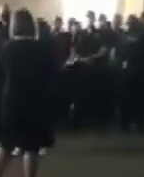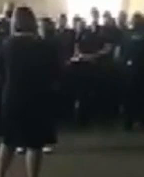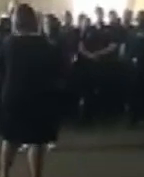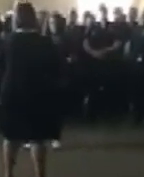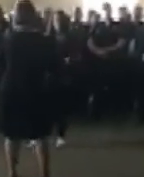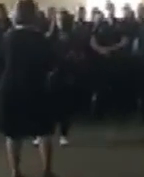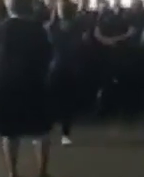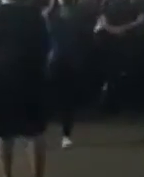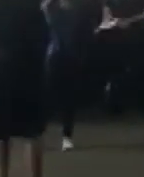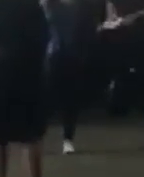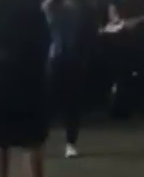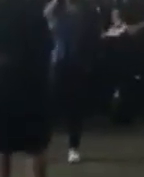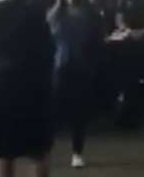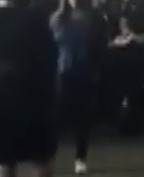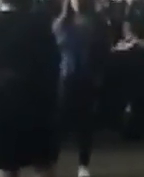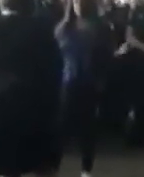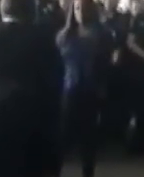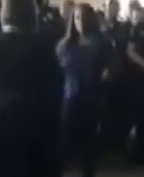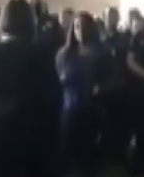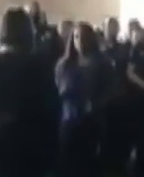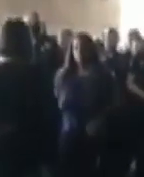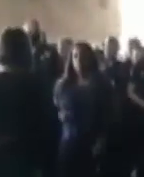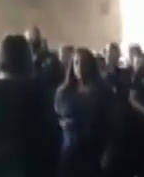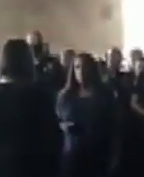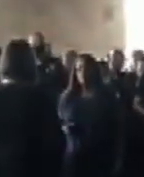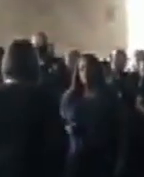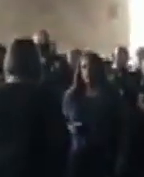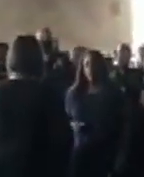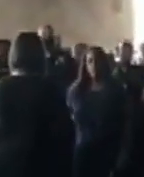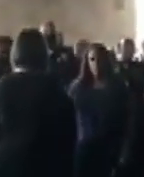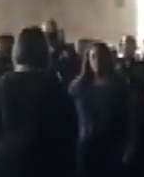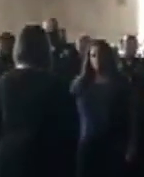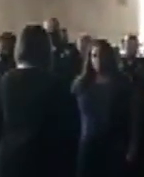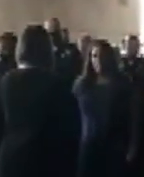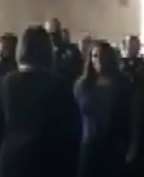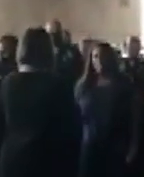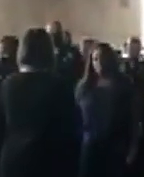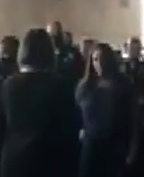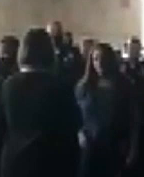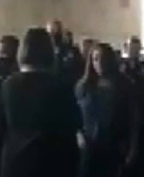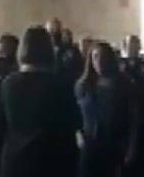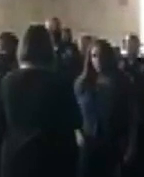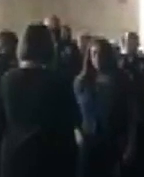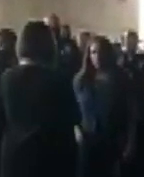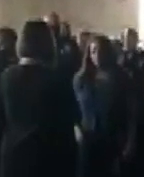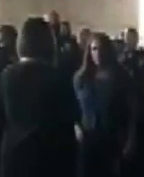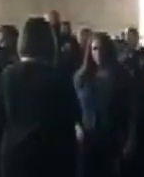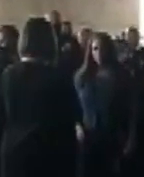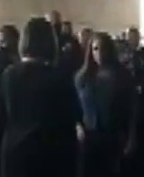aren't buying it. Now you're finding the money to give $250 million to Black Lives Matter?